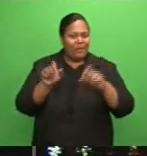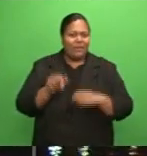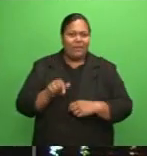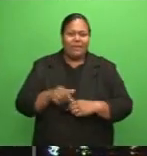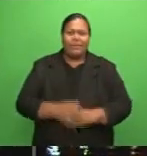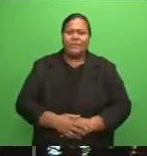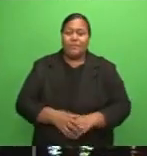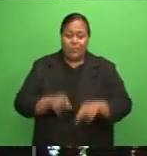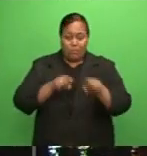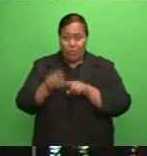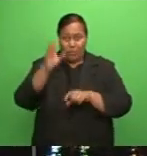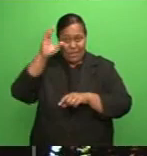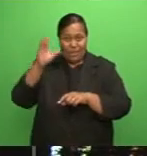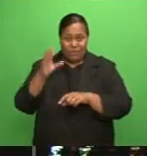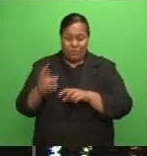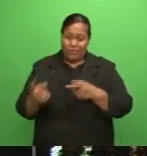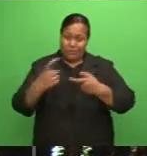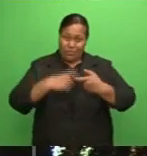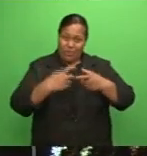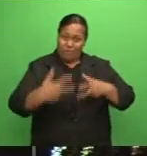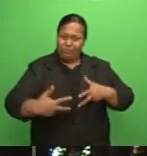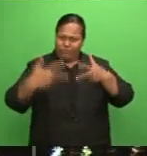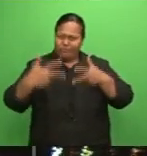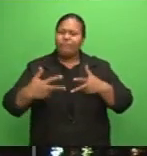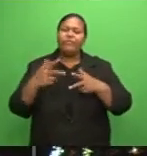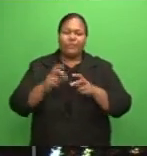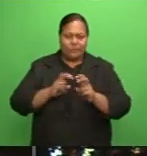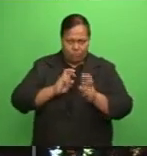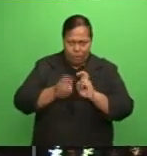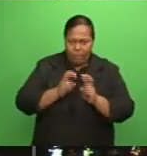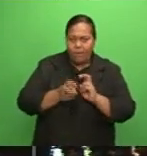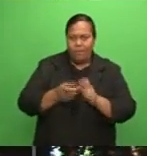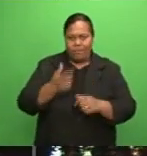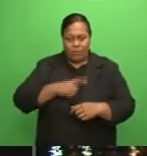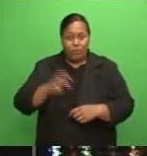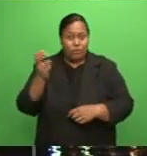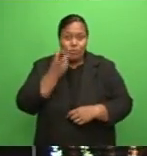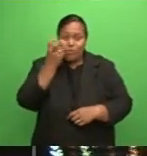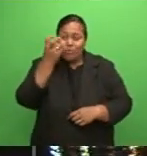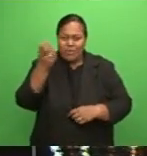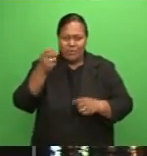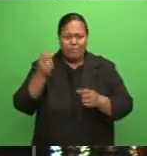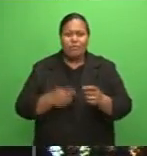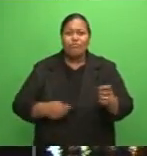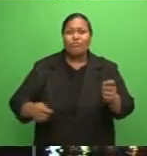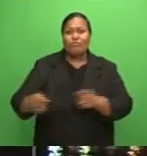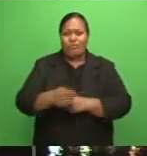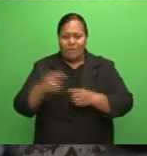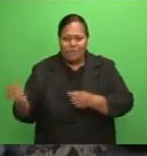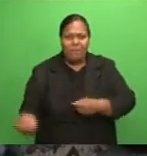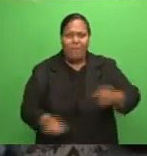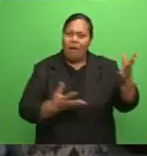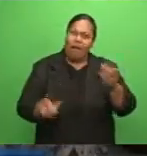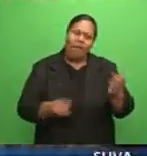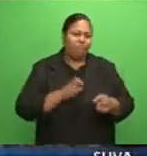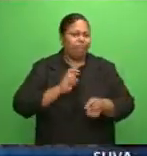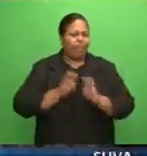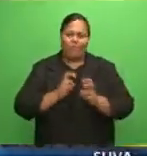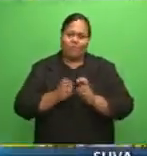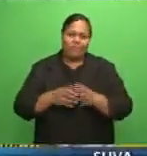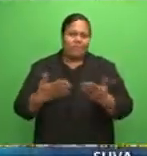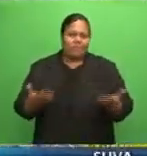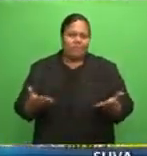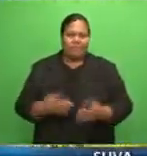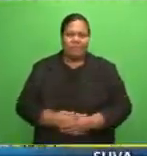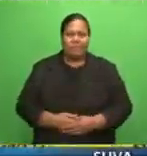majority of these countries are in crisis as their tourism, trade and supply chains are disrupted. While Fiji has no